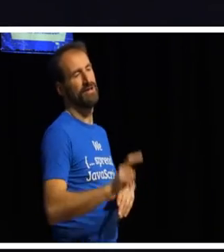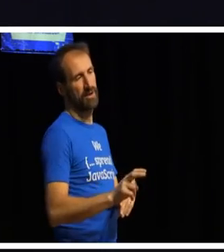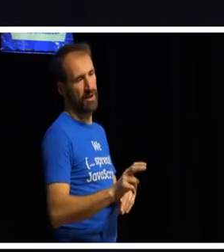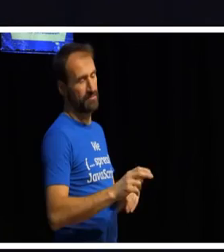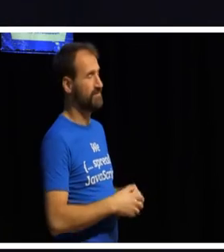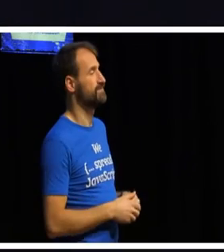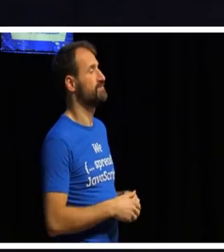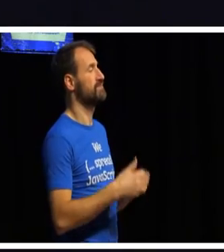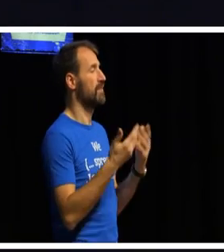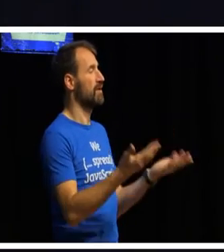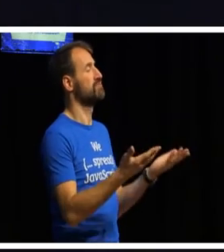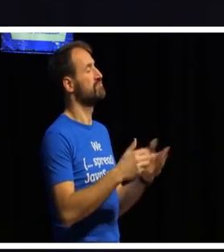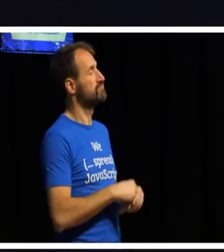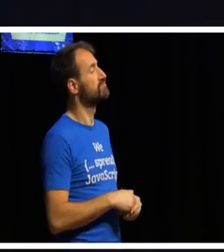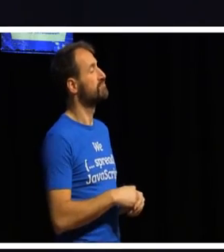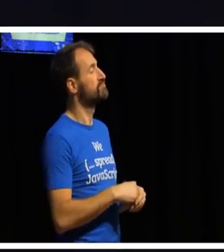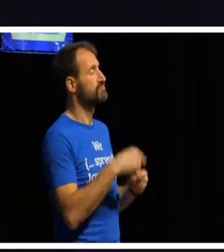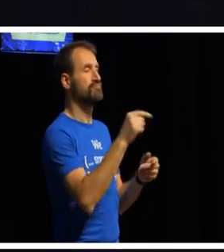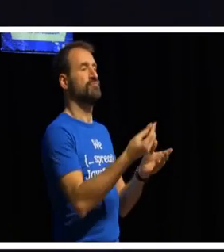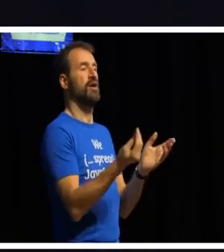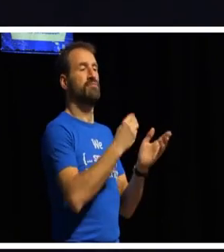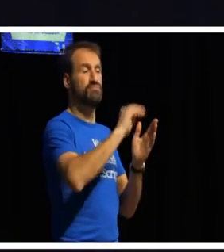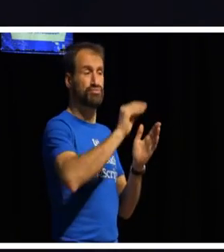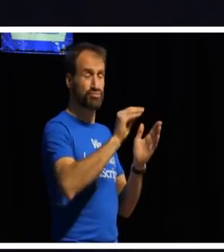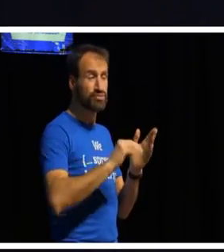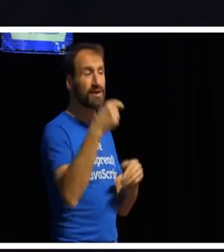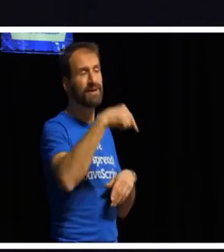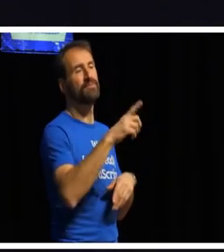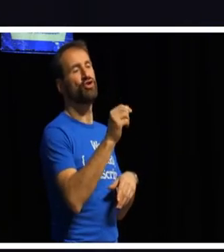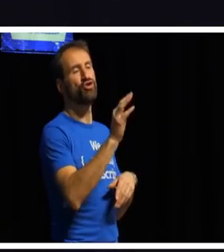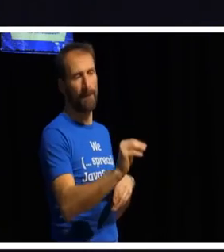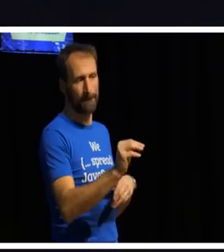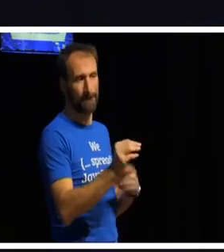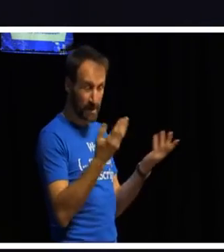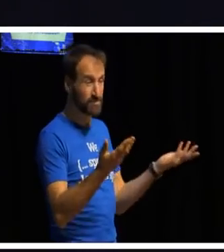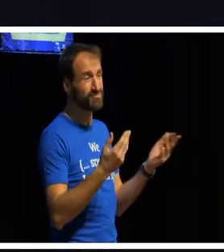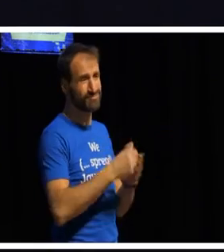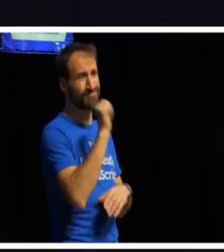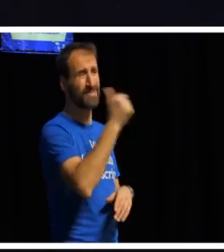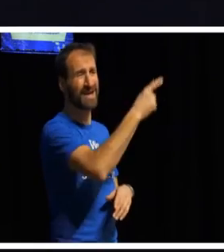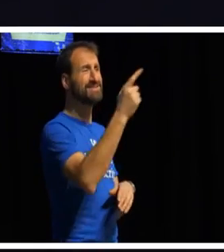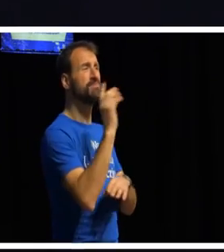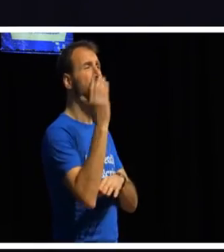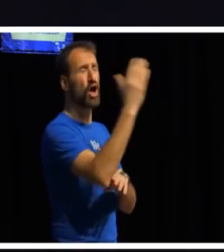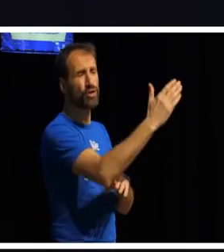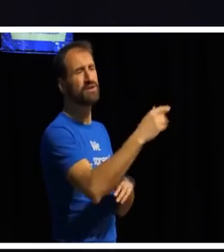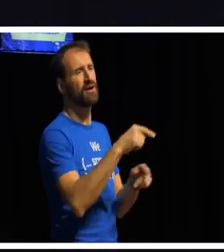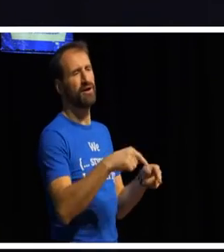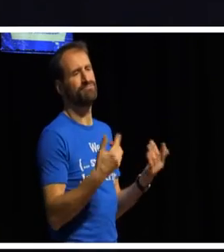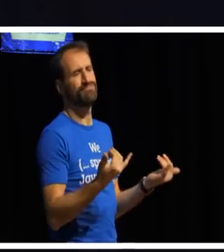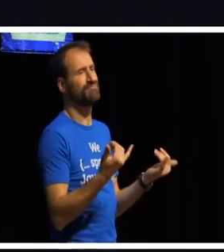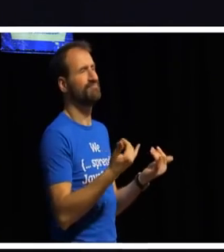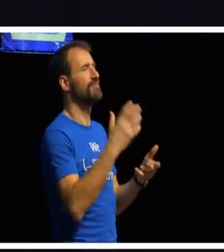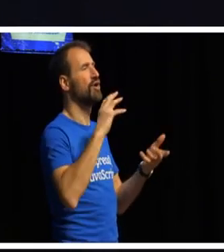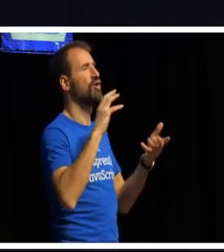in the DOM, and because there's a lot of stuff in the browser that developers don't have access to, things like compression, decompression, things